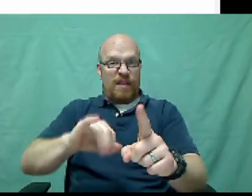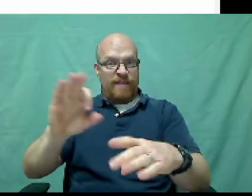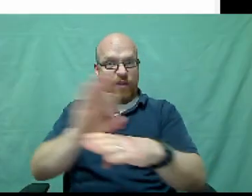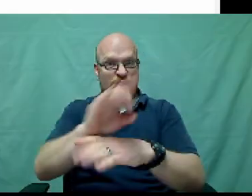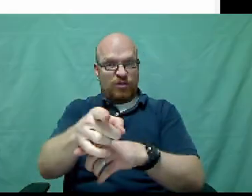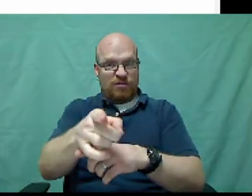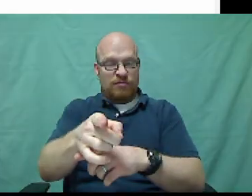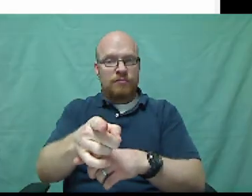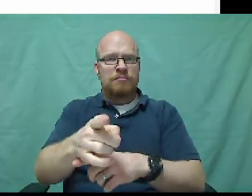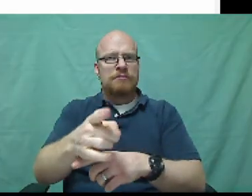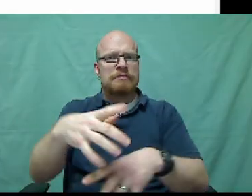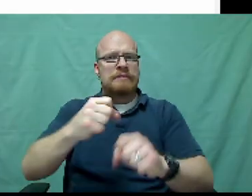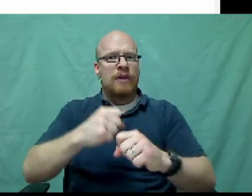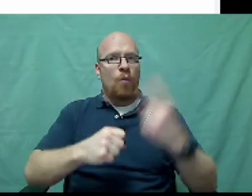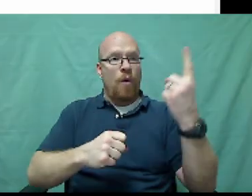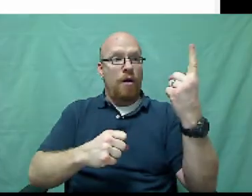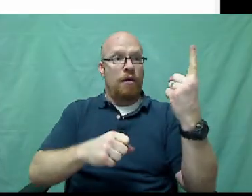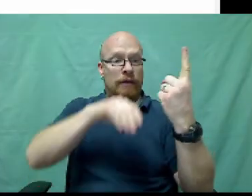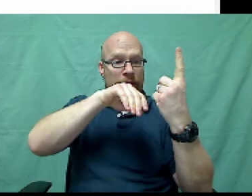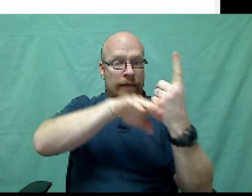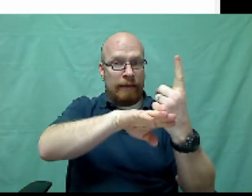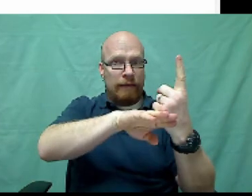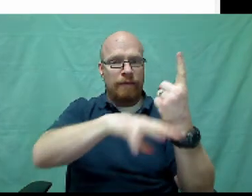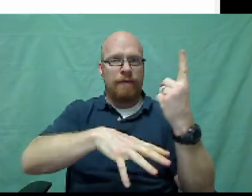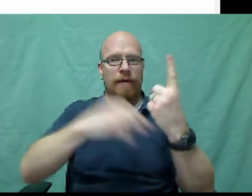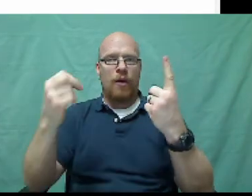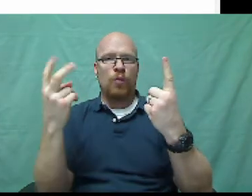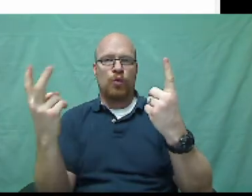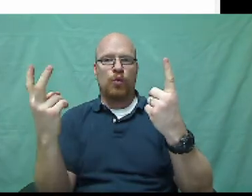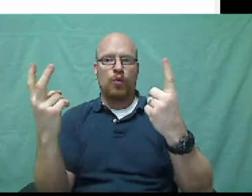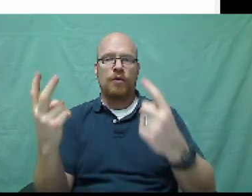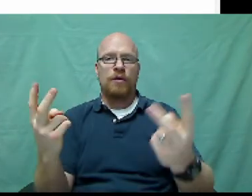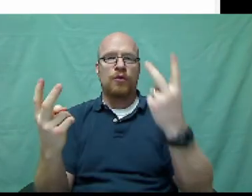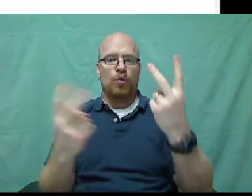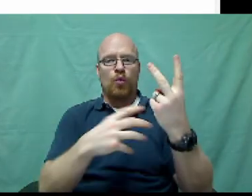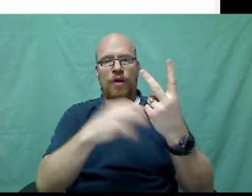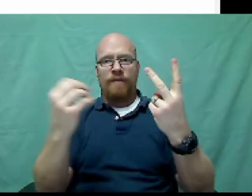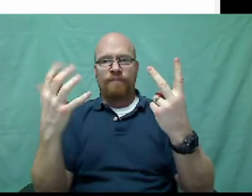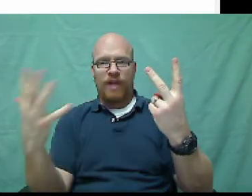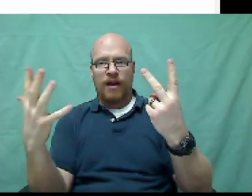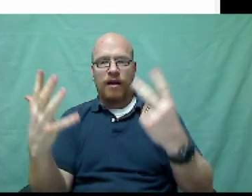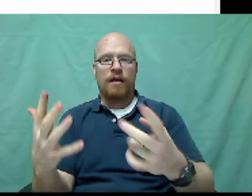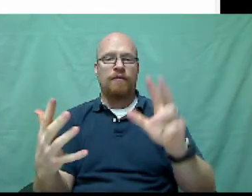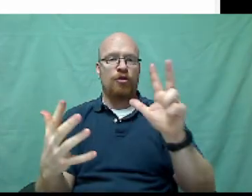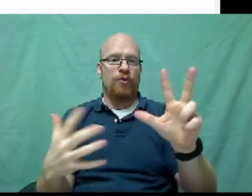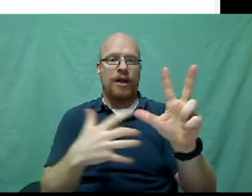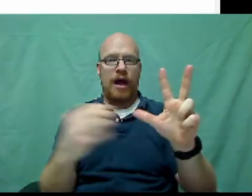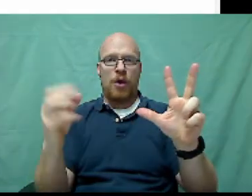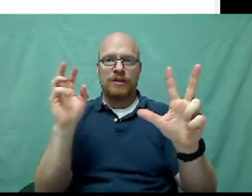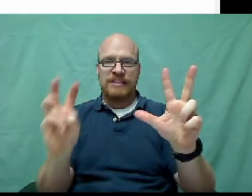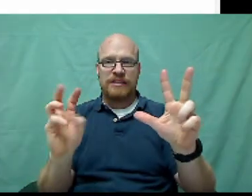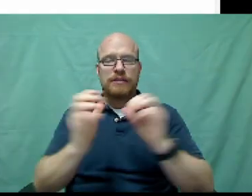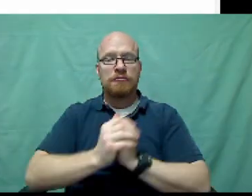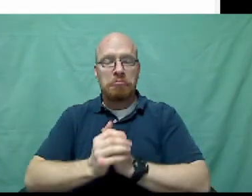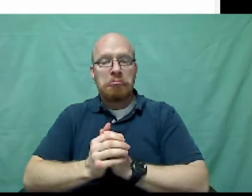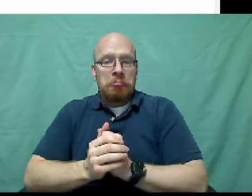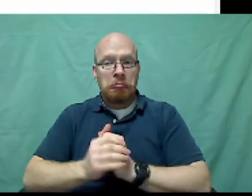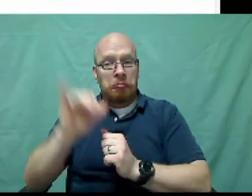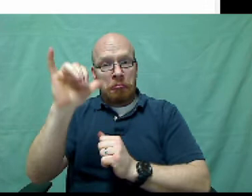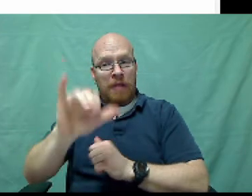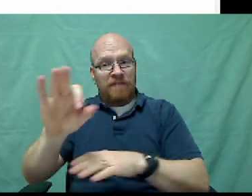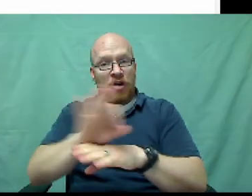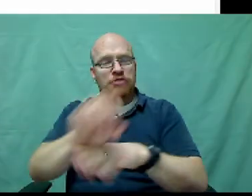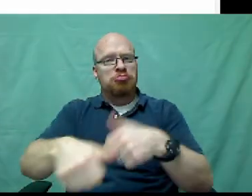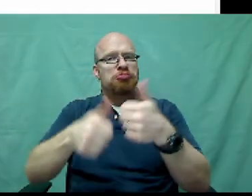Okay, this function is a function, takes one input and maps it out to second output. 1 becomes 2, 2 becomes 5,